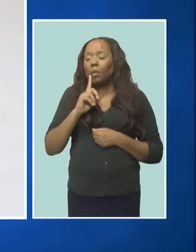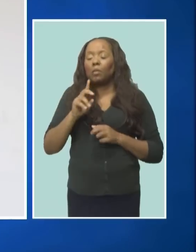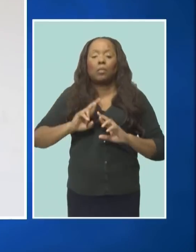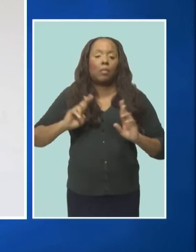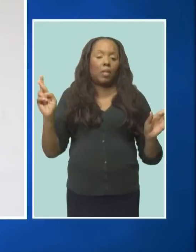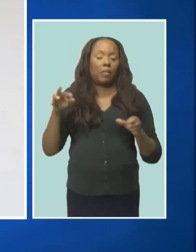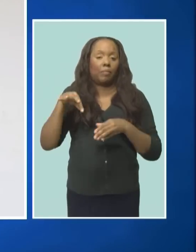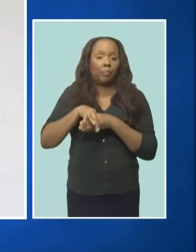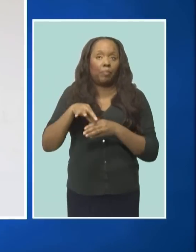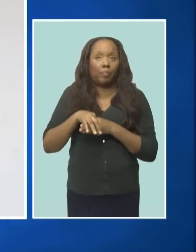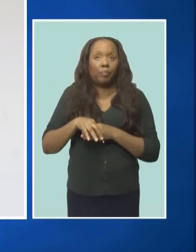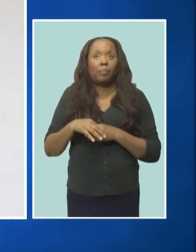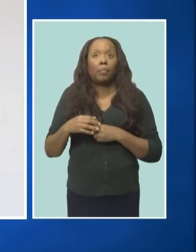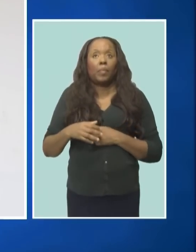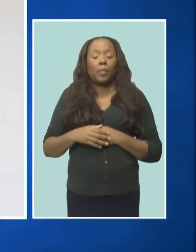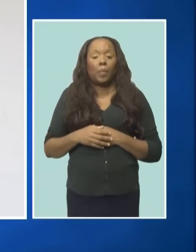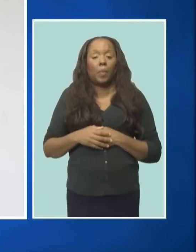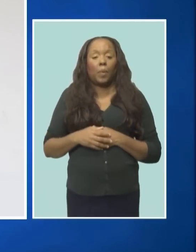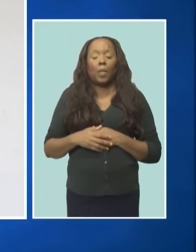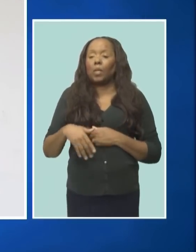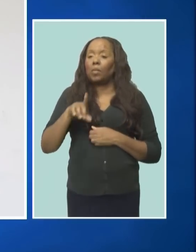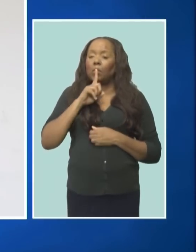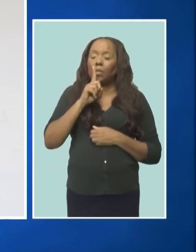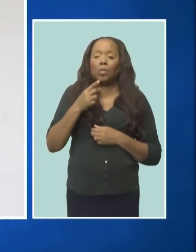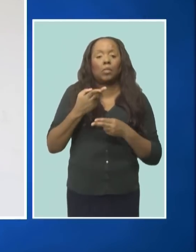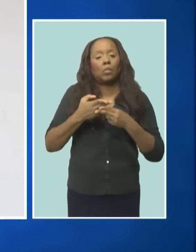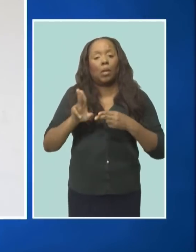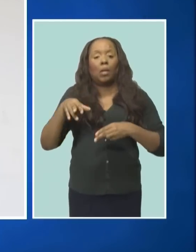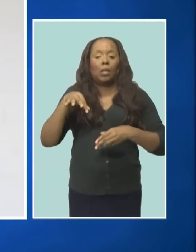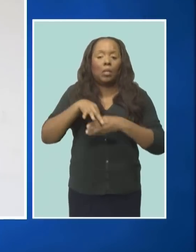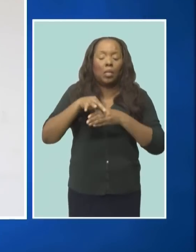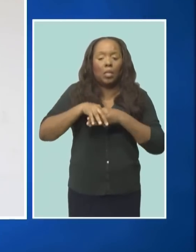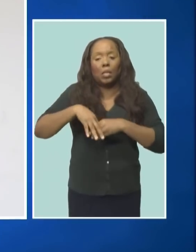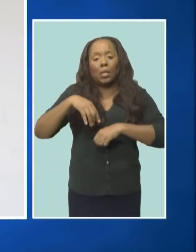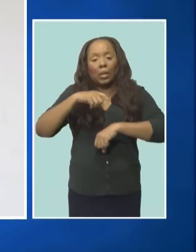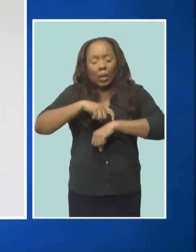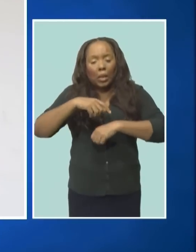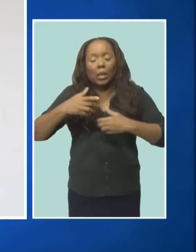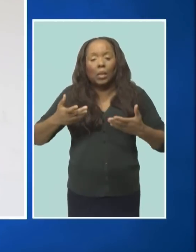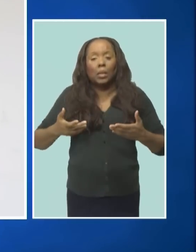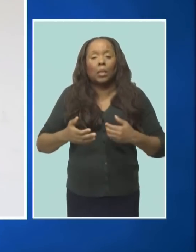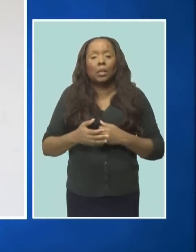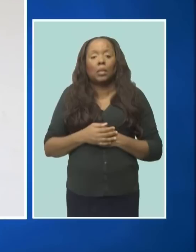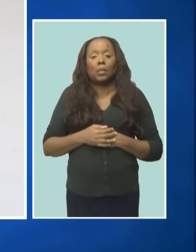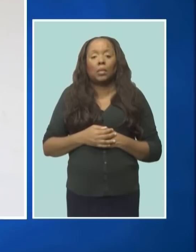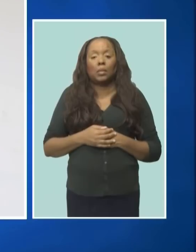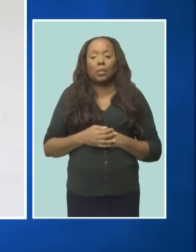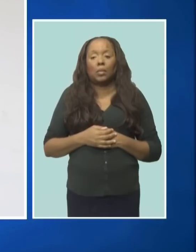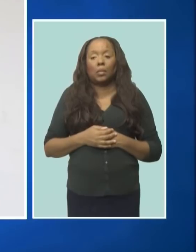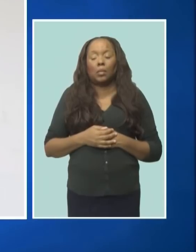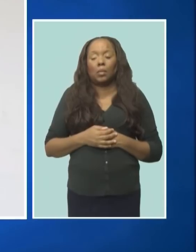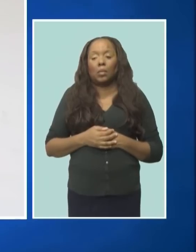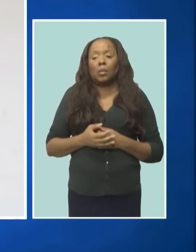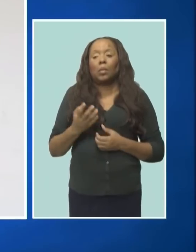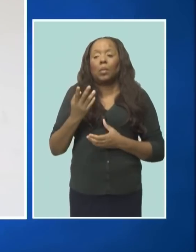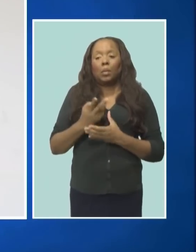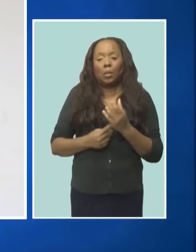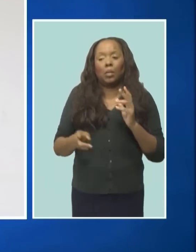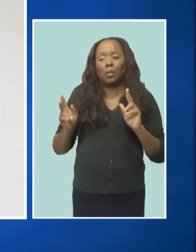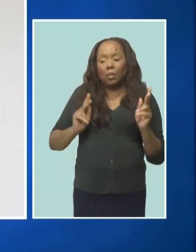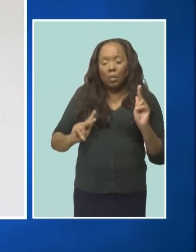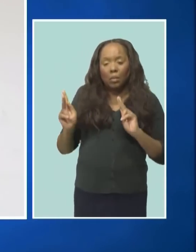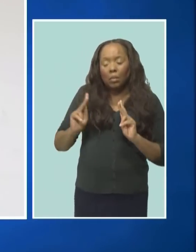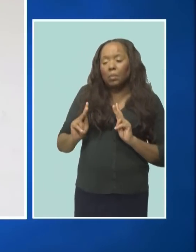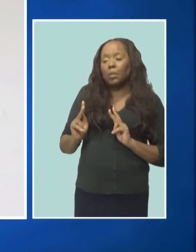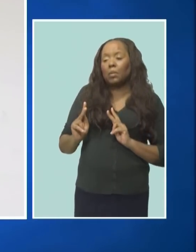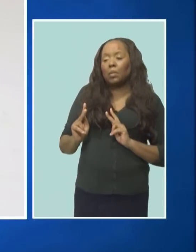race. So I think we should have a sharp election period, as the Prime Minister indicated. and I think that both candidates are reasonably well